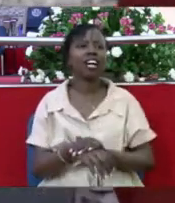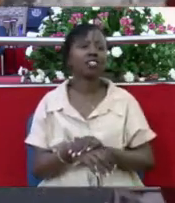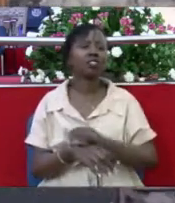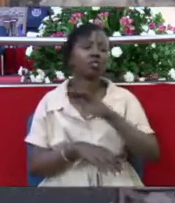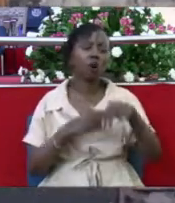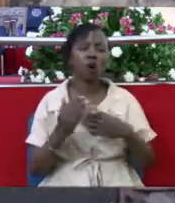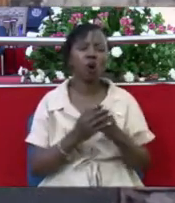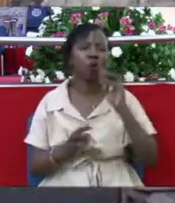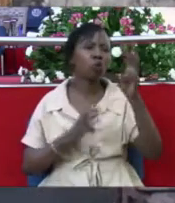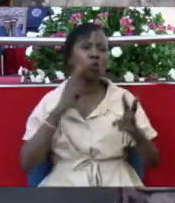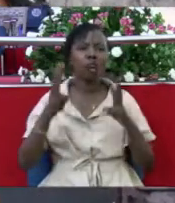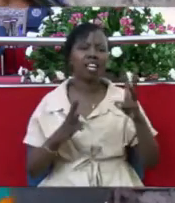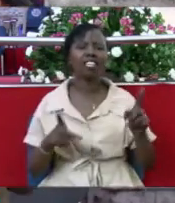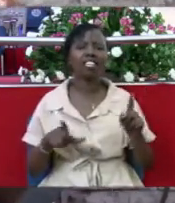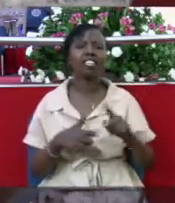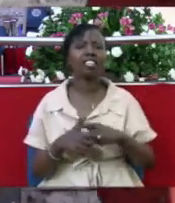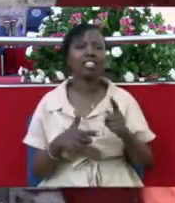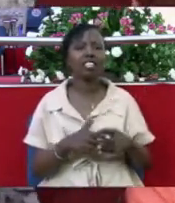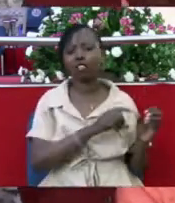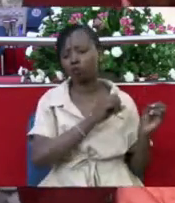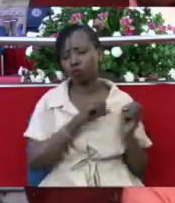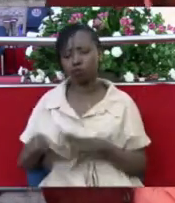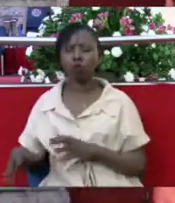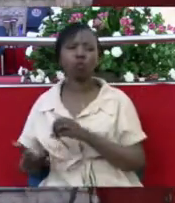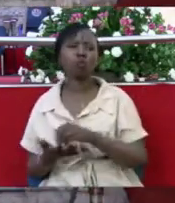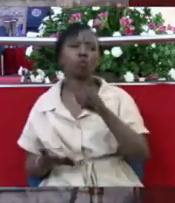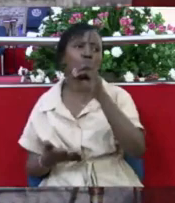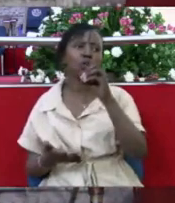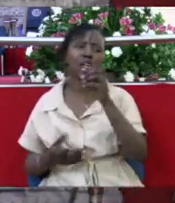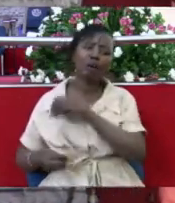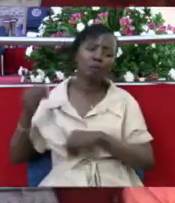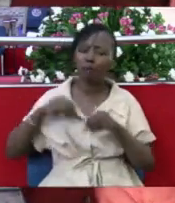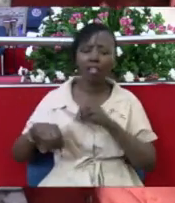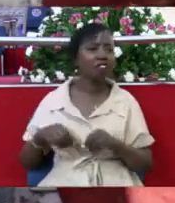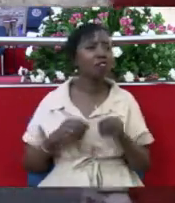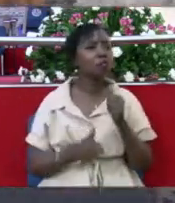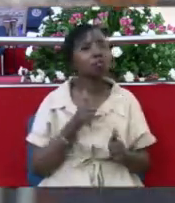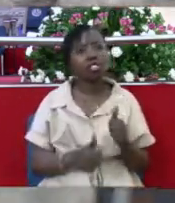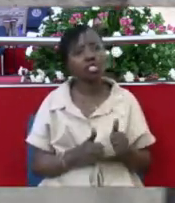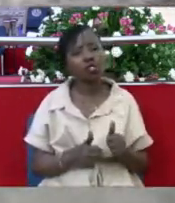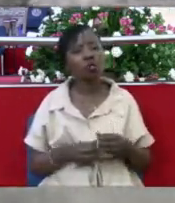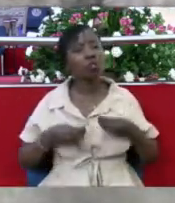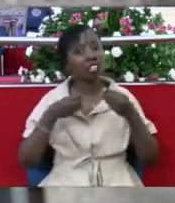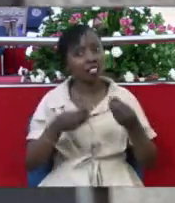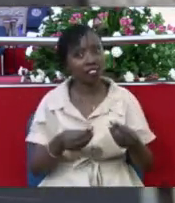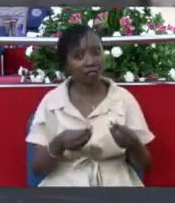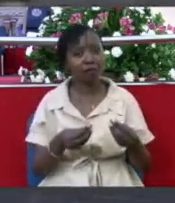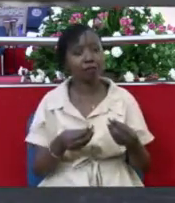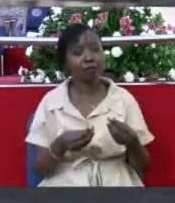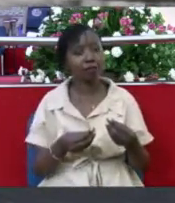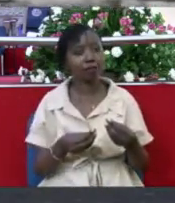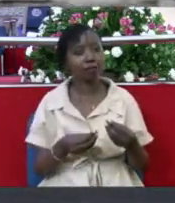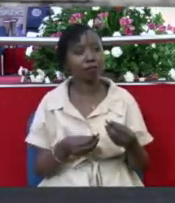na upoteze what will it be of benefit? So we are giving you 10 more seconds. You're here, you're